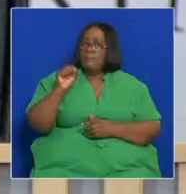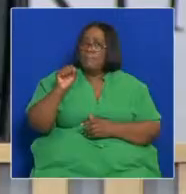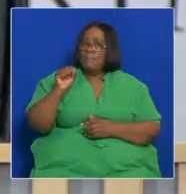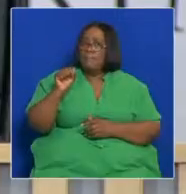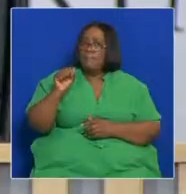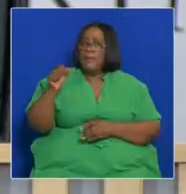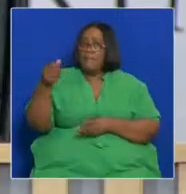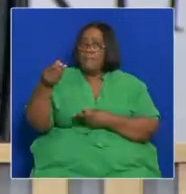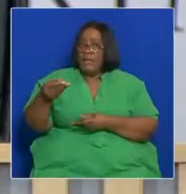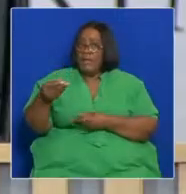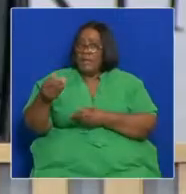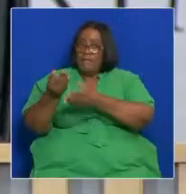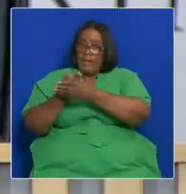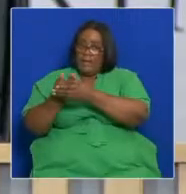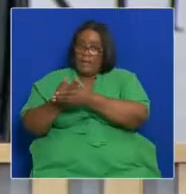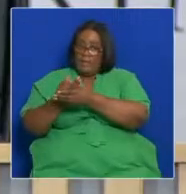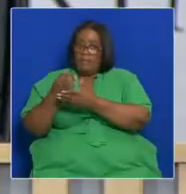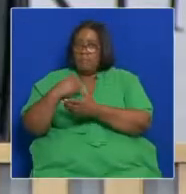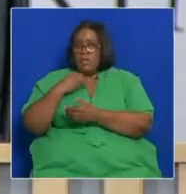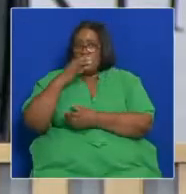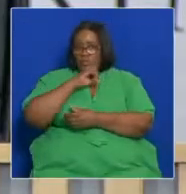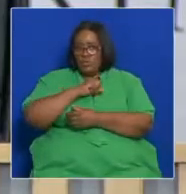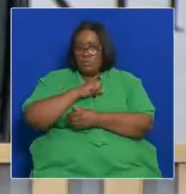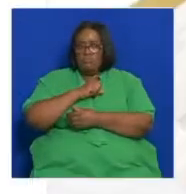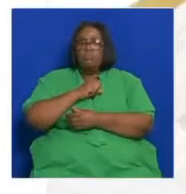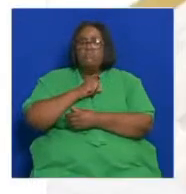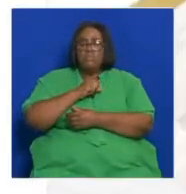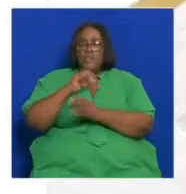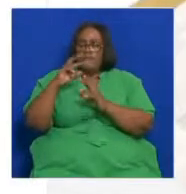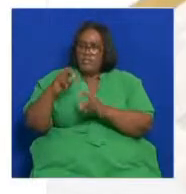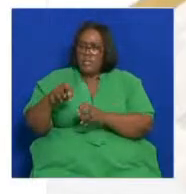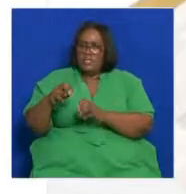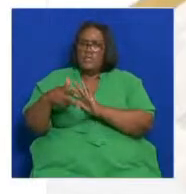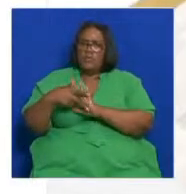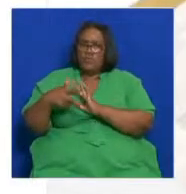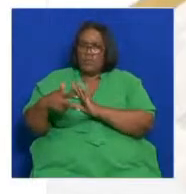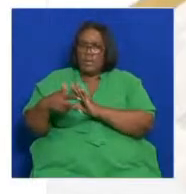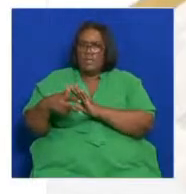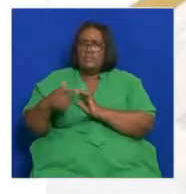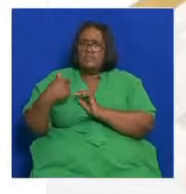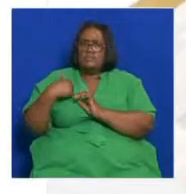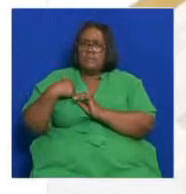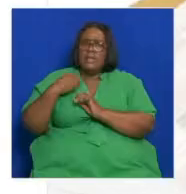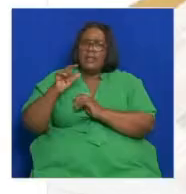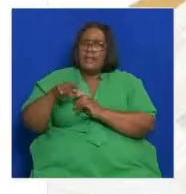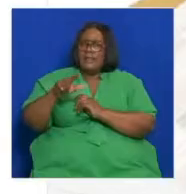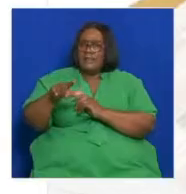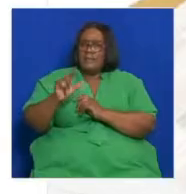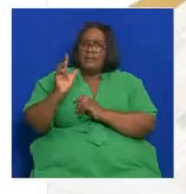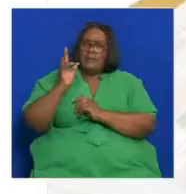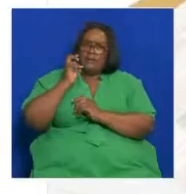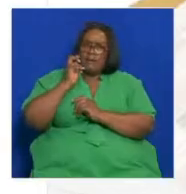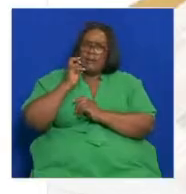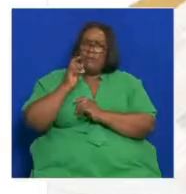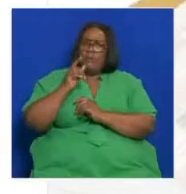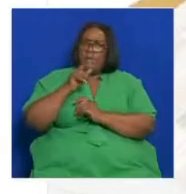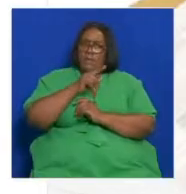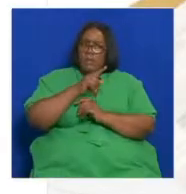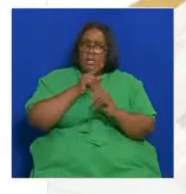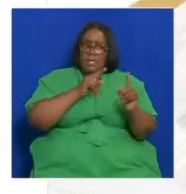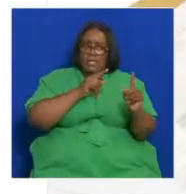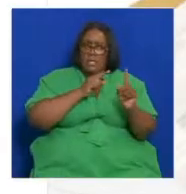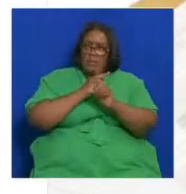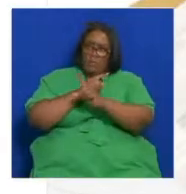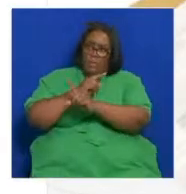authorized. I later learned that when Mr. Rapesu sought to collect the dockets,